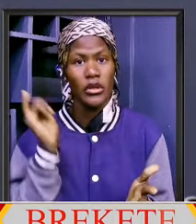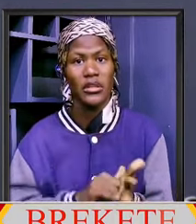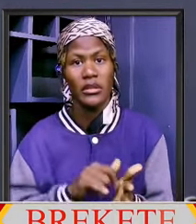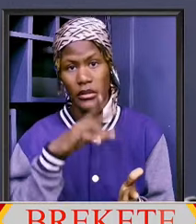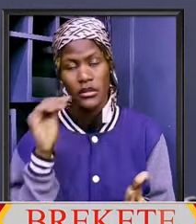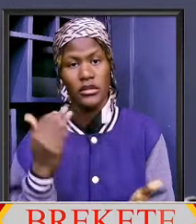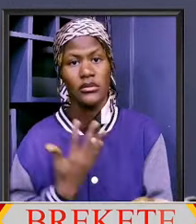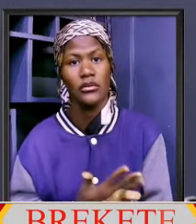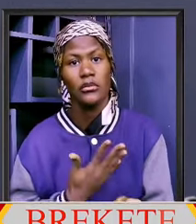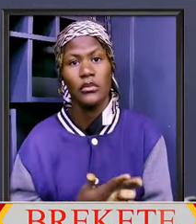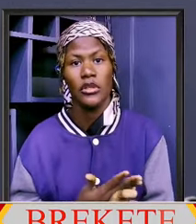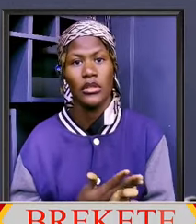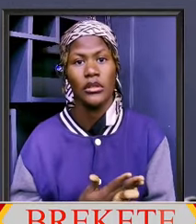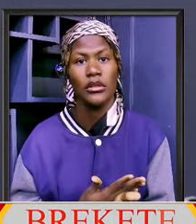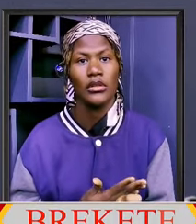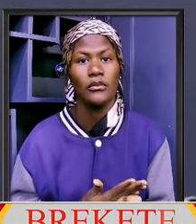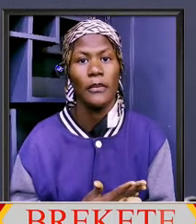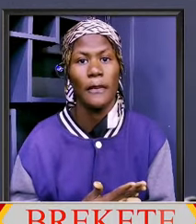Before